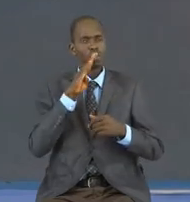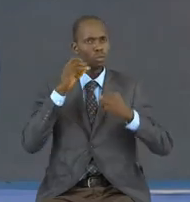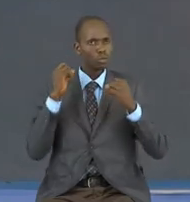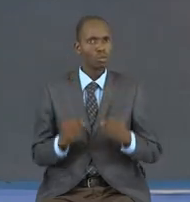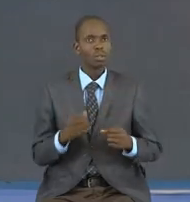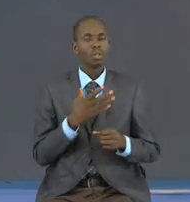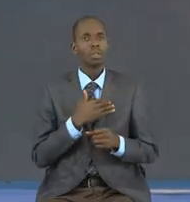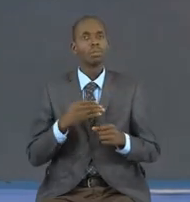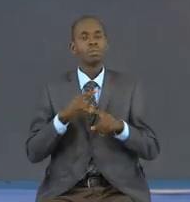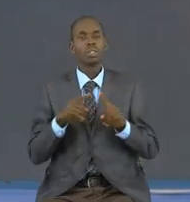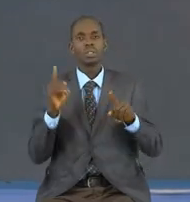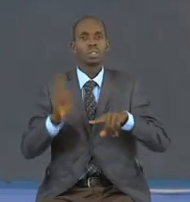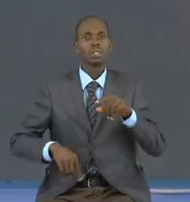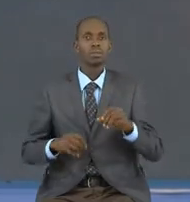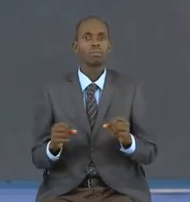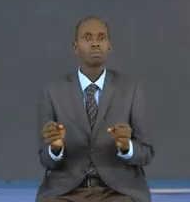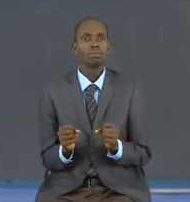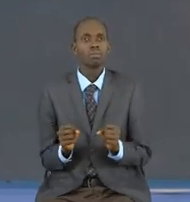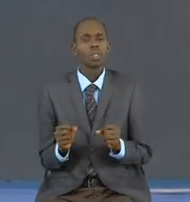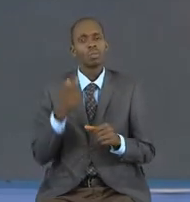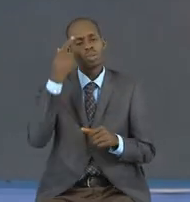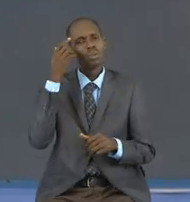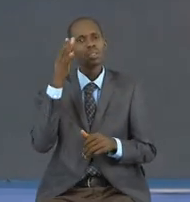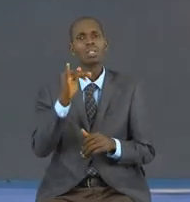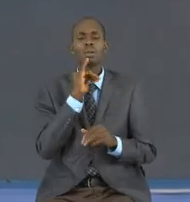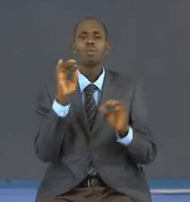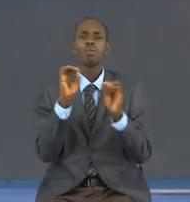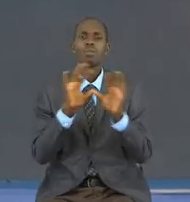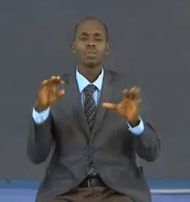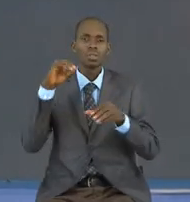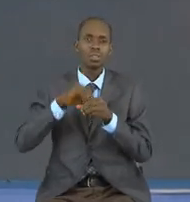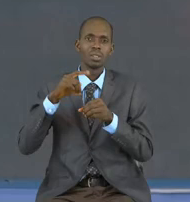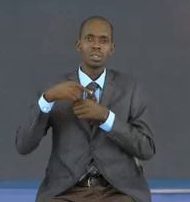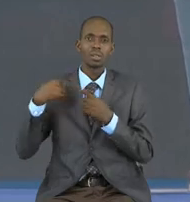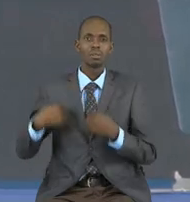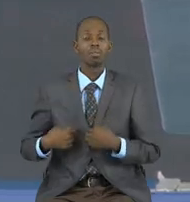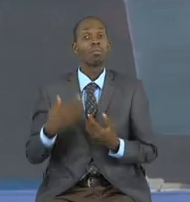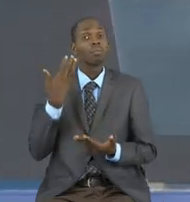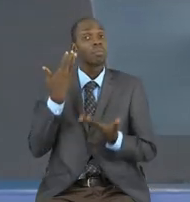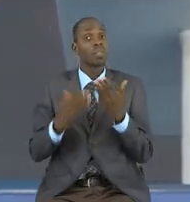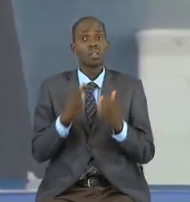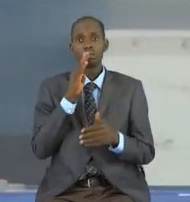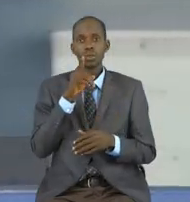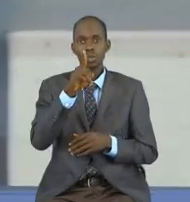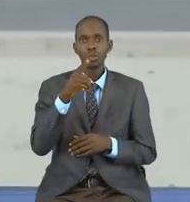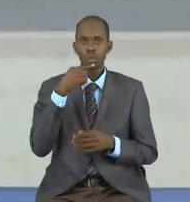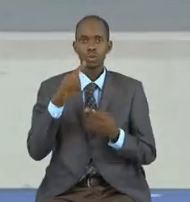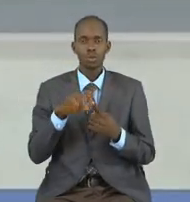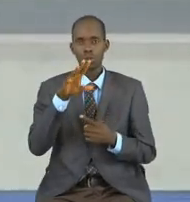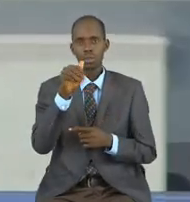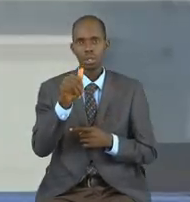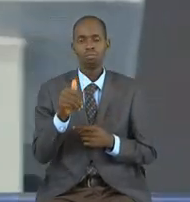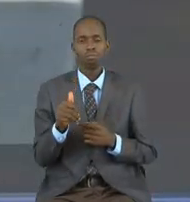crumble because there is nothing in the heart. Maybe you're telling yourself, "When I come out of